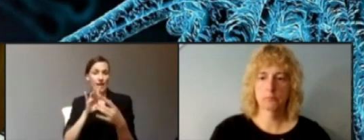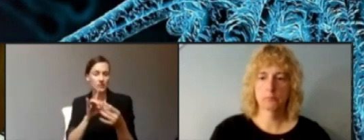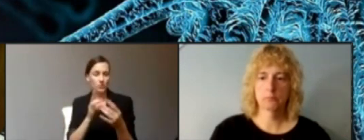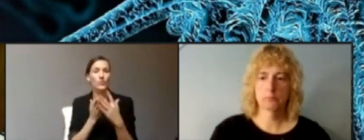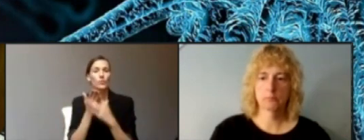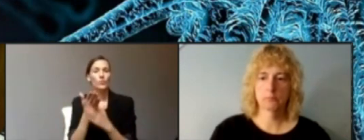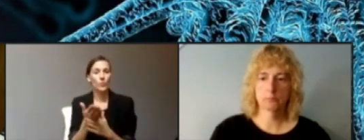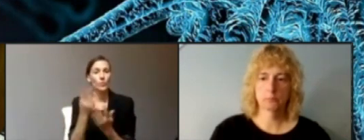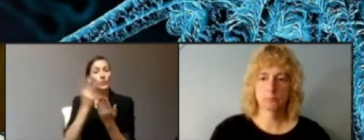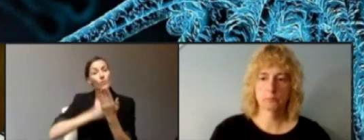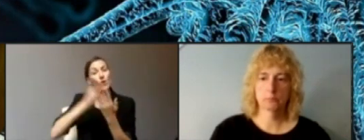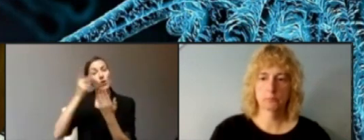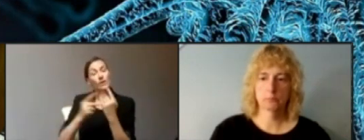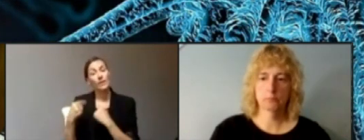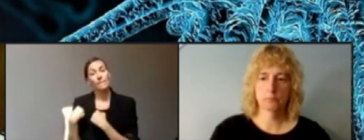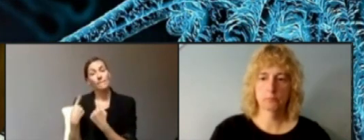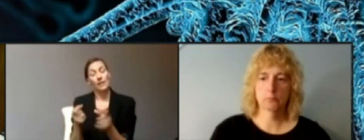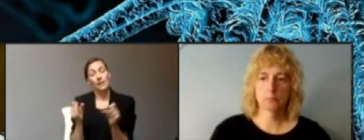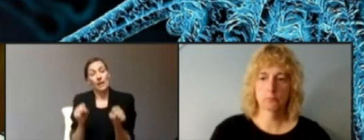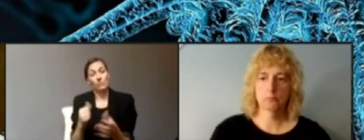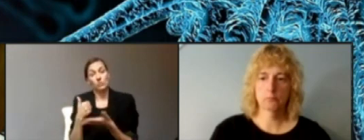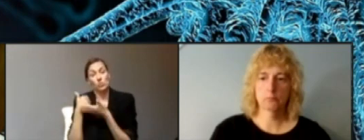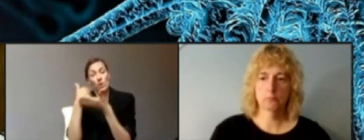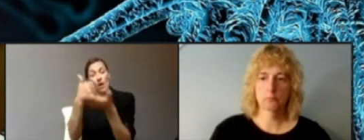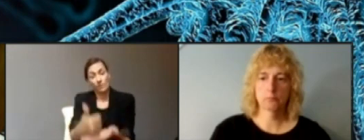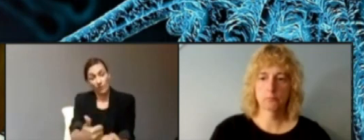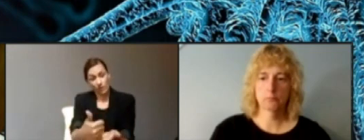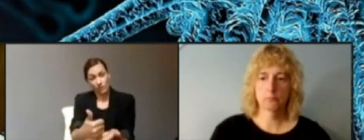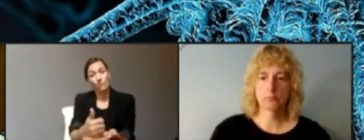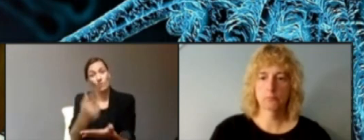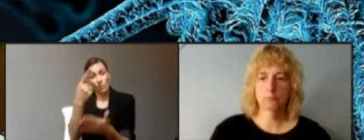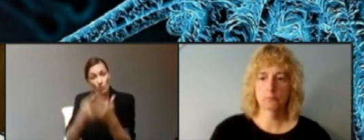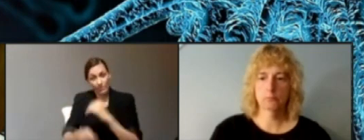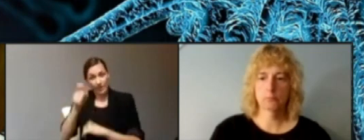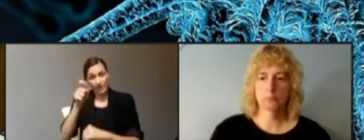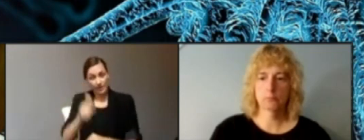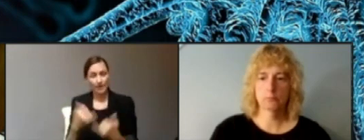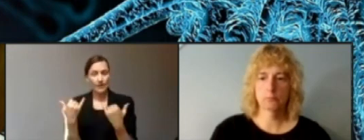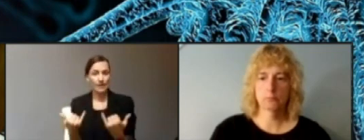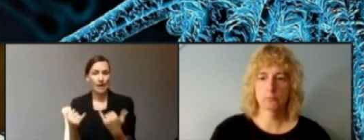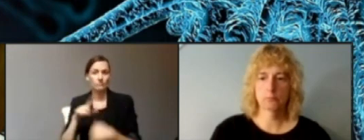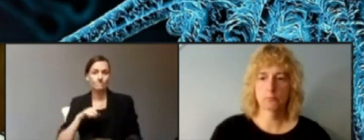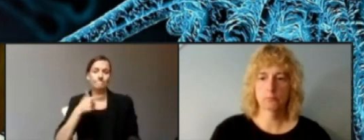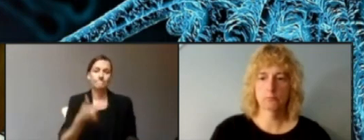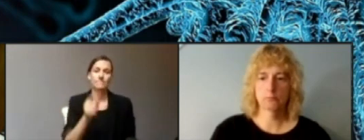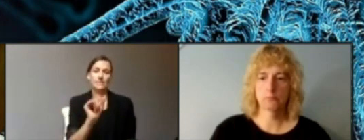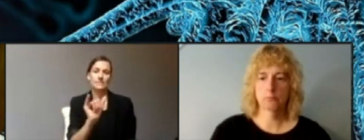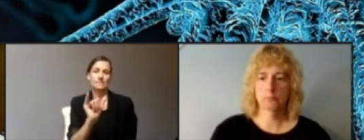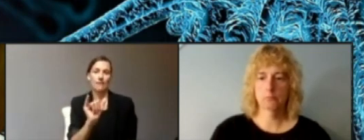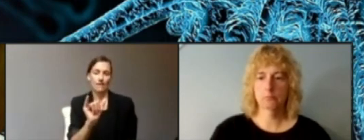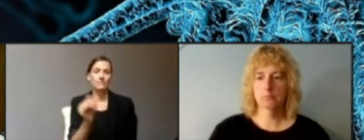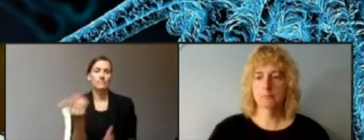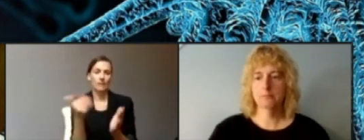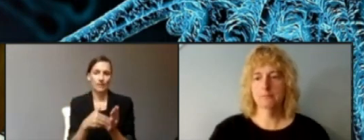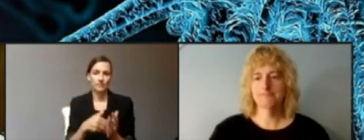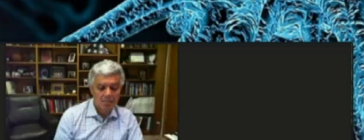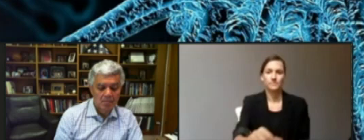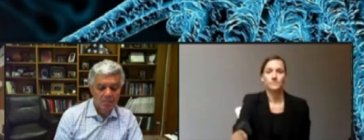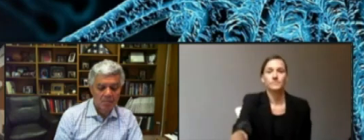program that has been able to help them with those needs. And so now I'm going to turn it back to Ty, who's going to share some data on